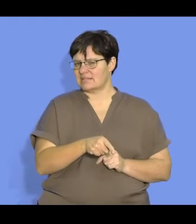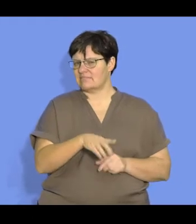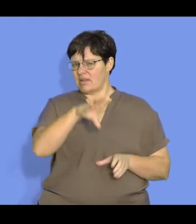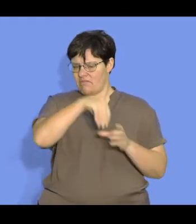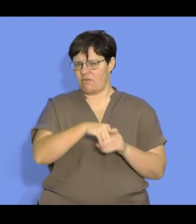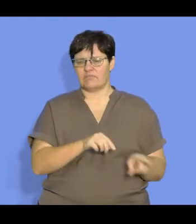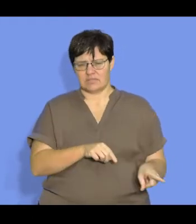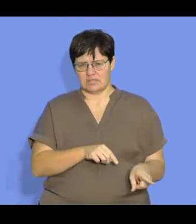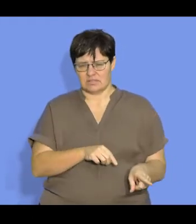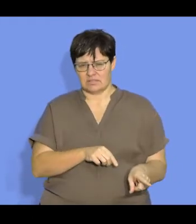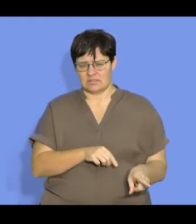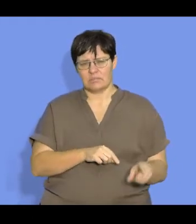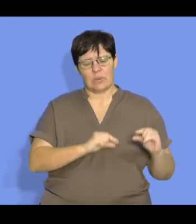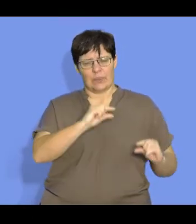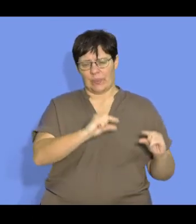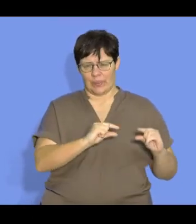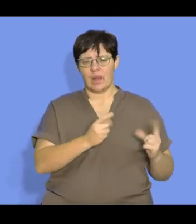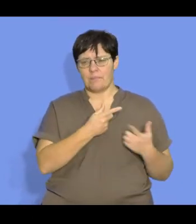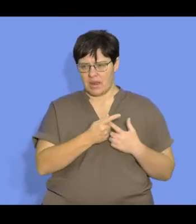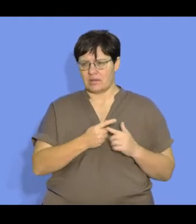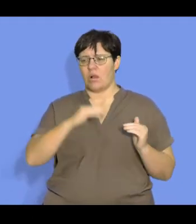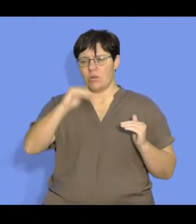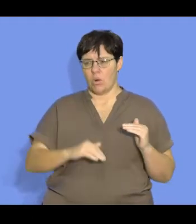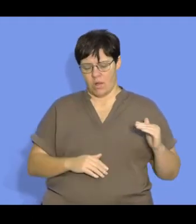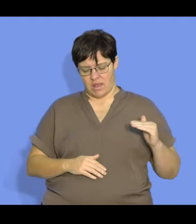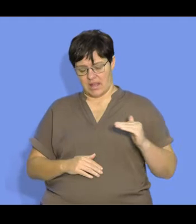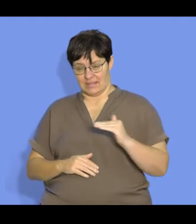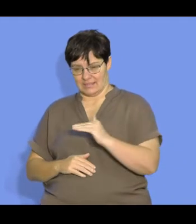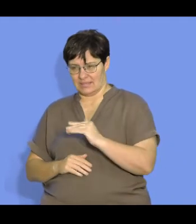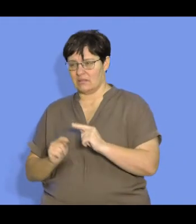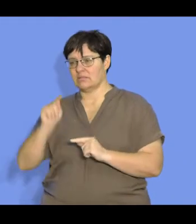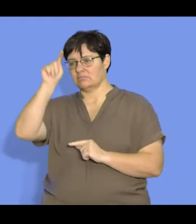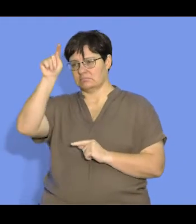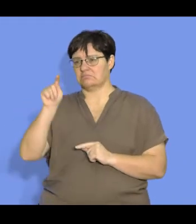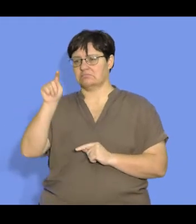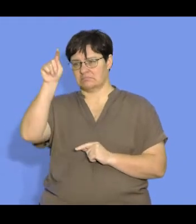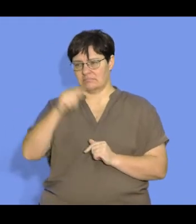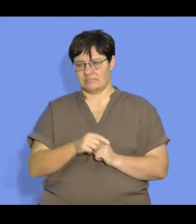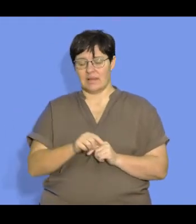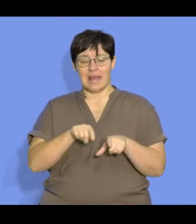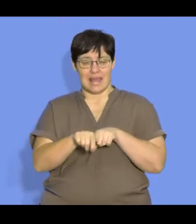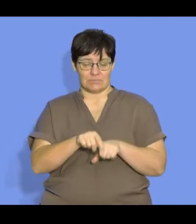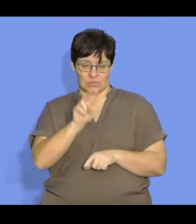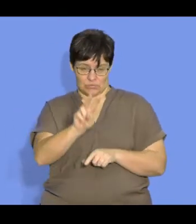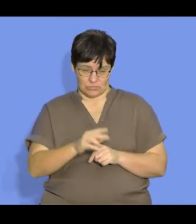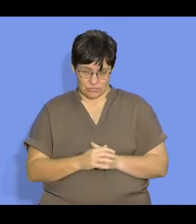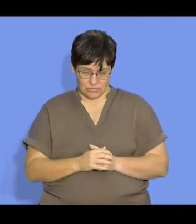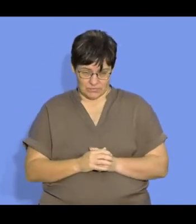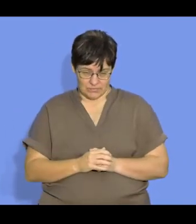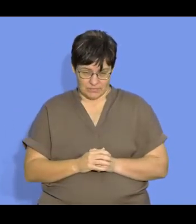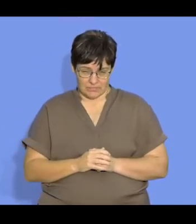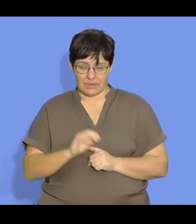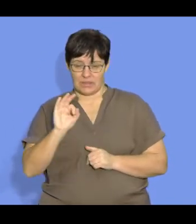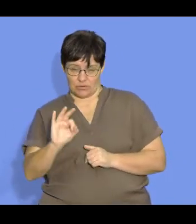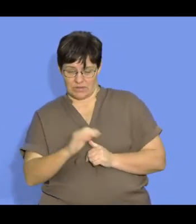in, and it actually has a lower yield than the experiment 2